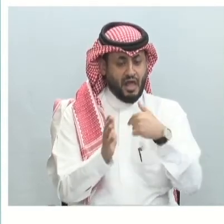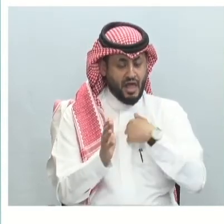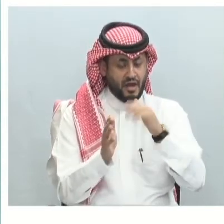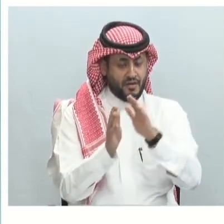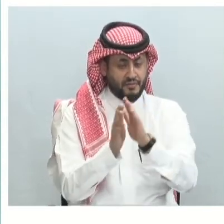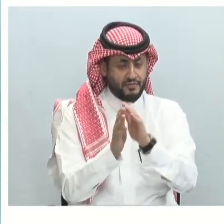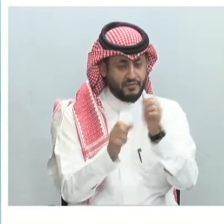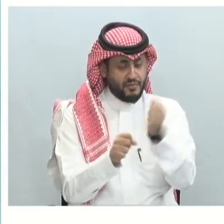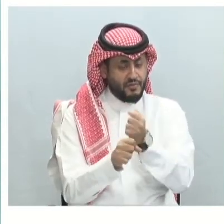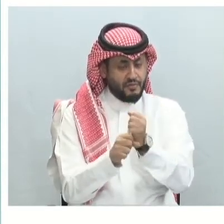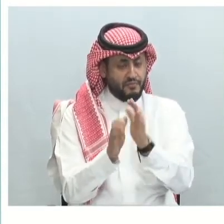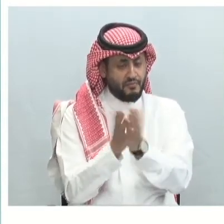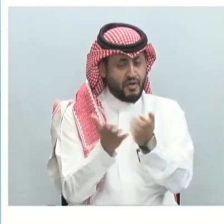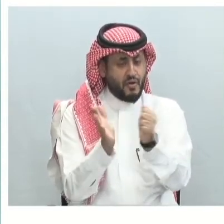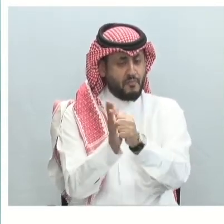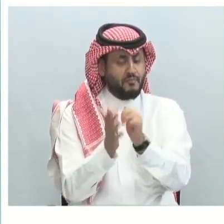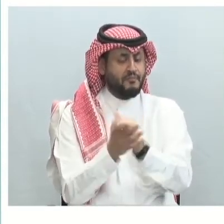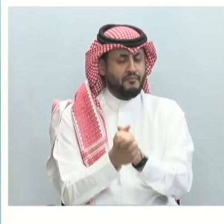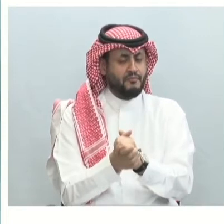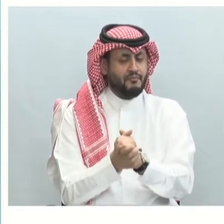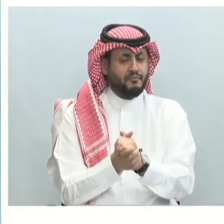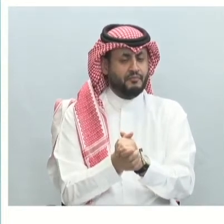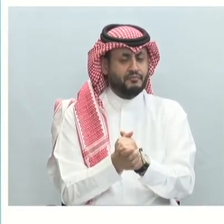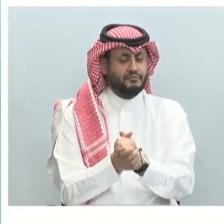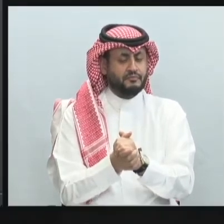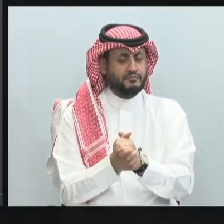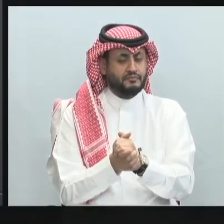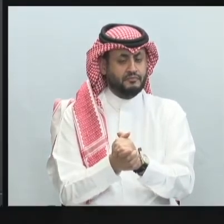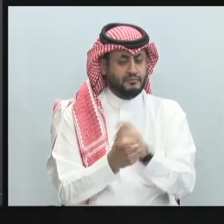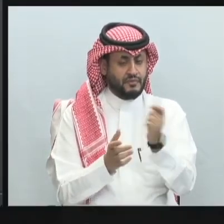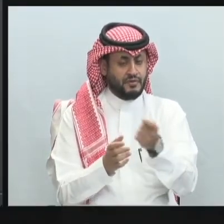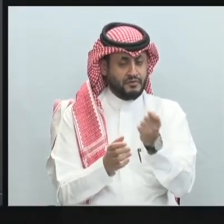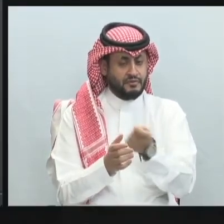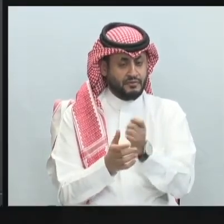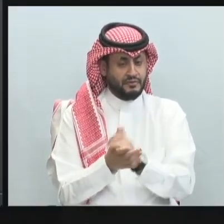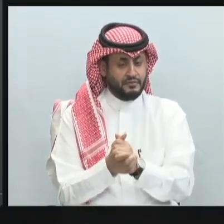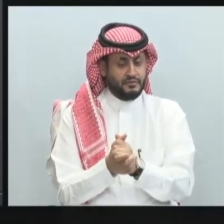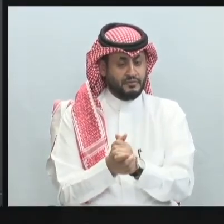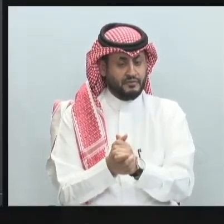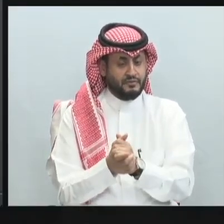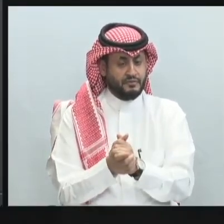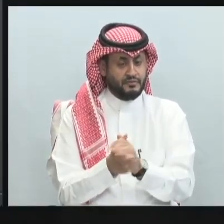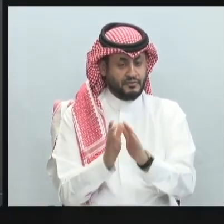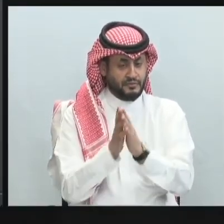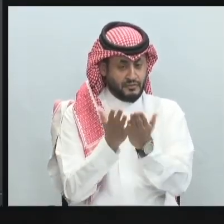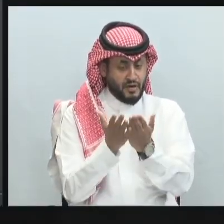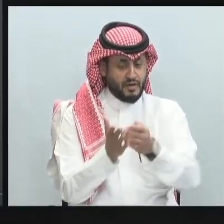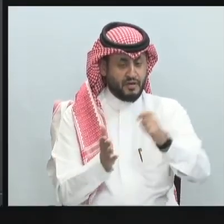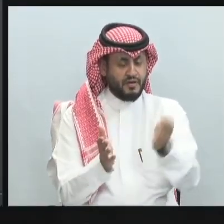doing my homework. What do you think? I think what? Yes, I'm doing, I opened my book